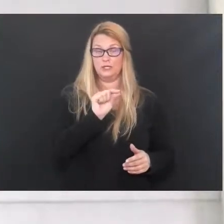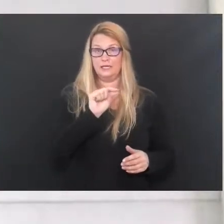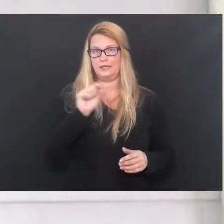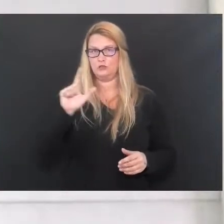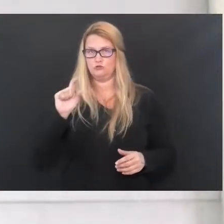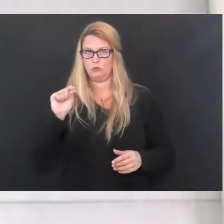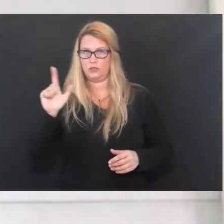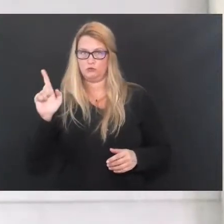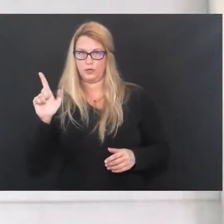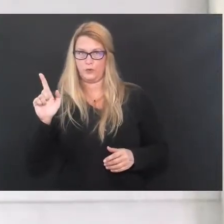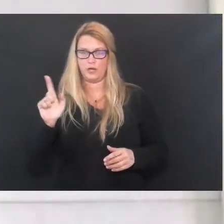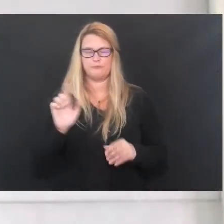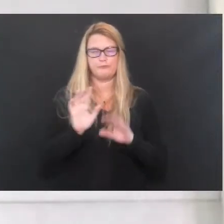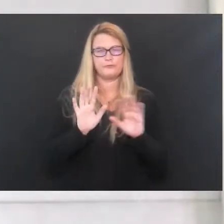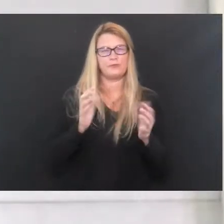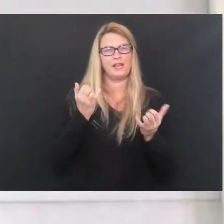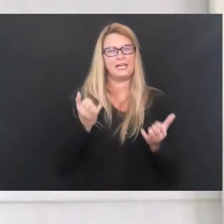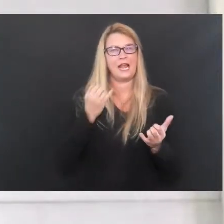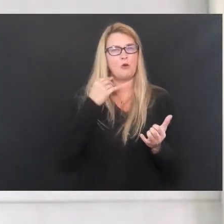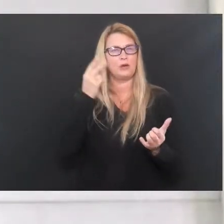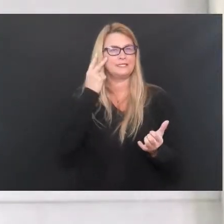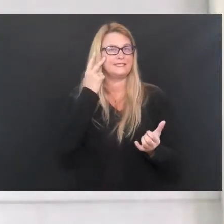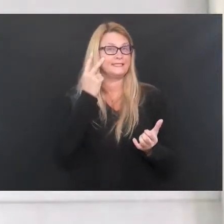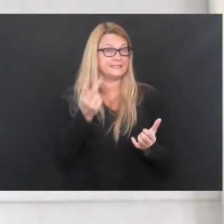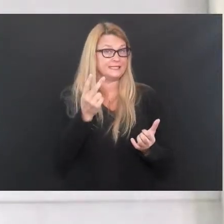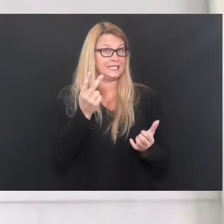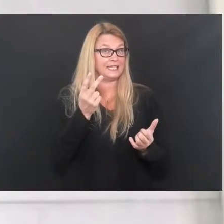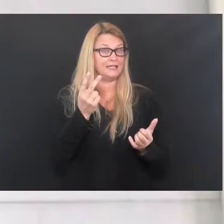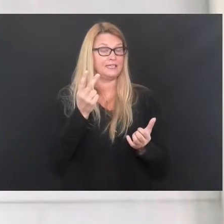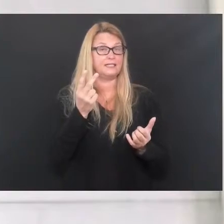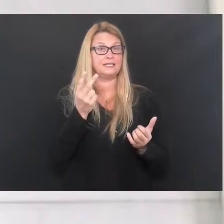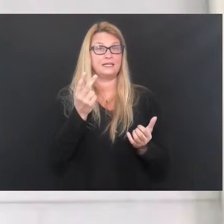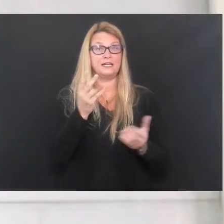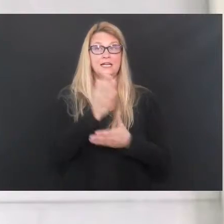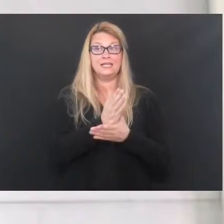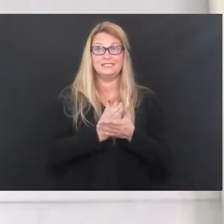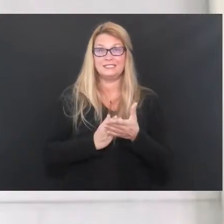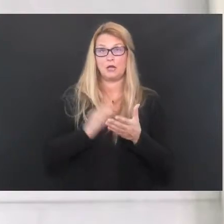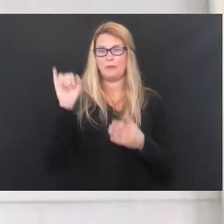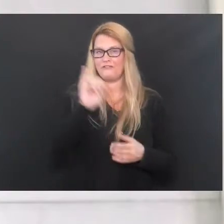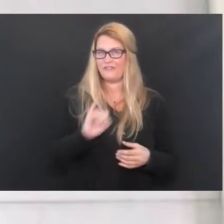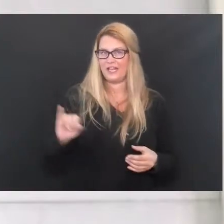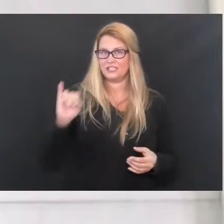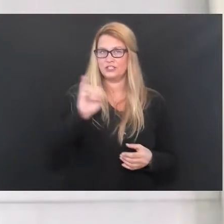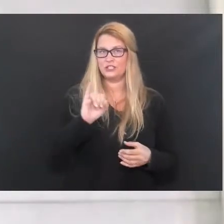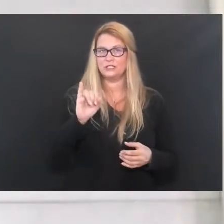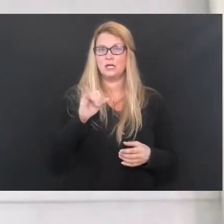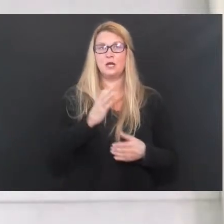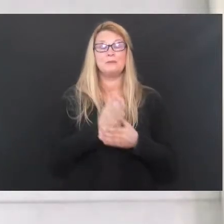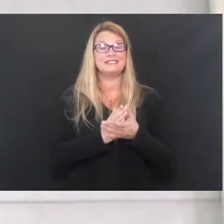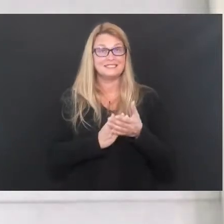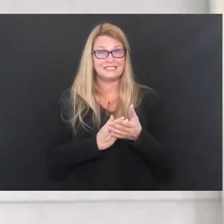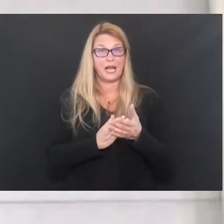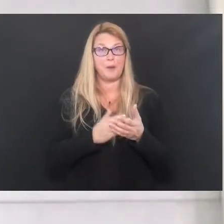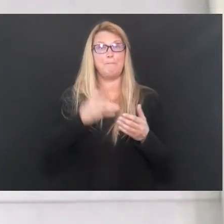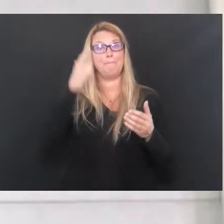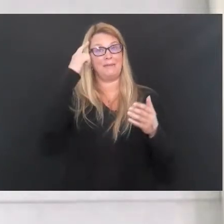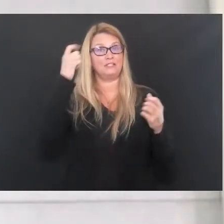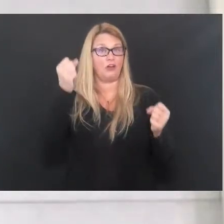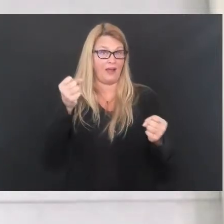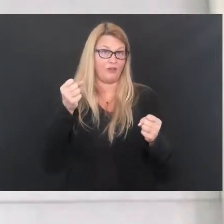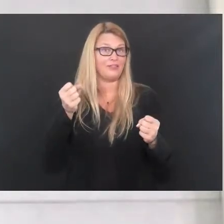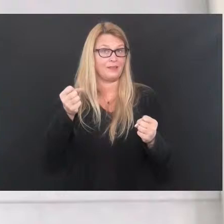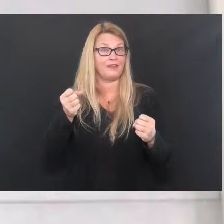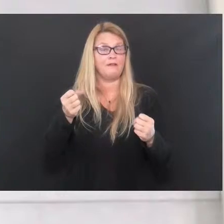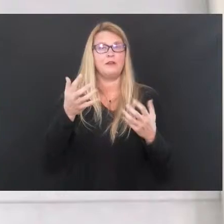2021. And there was some studies that were shown that it was some infections that were seen, but also some mental health visits. So we want to just bring that